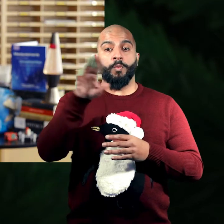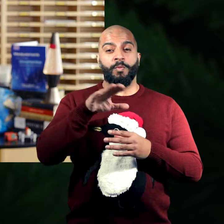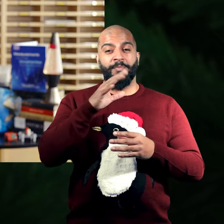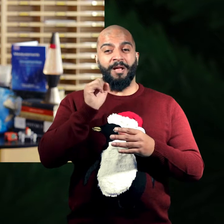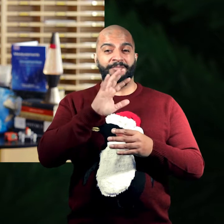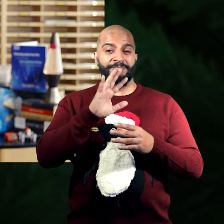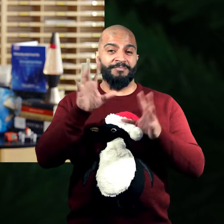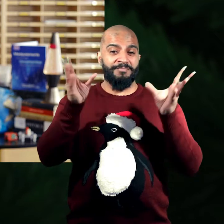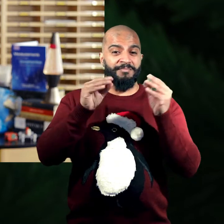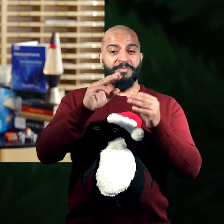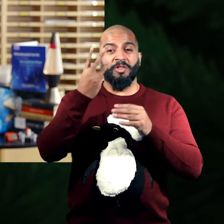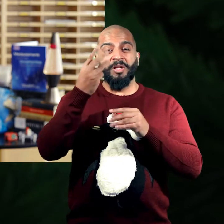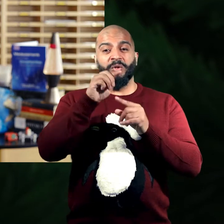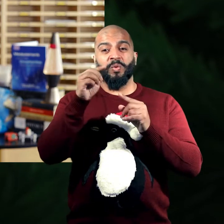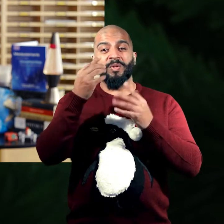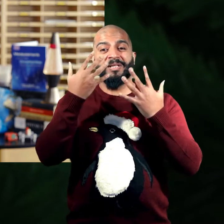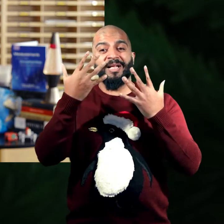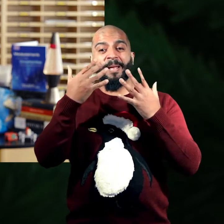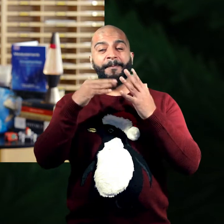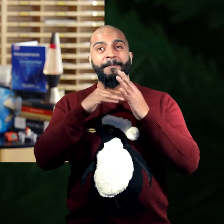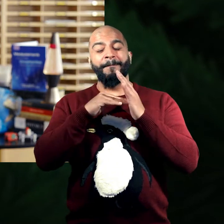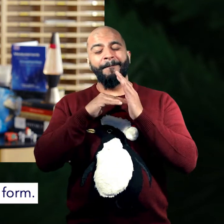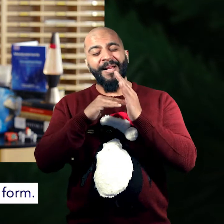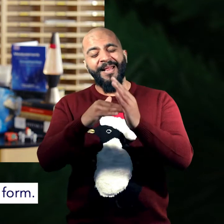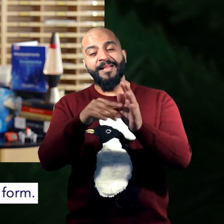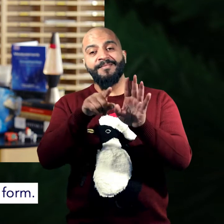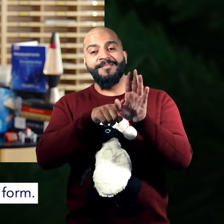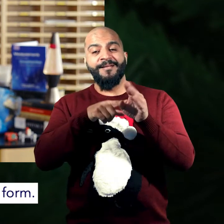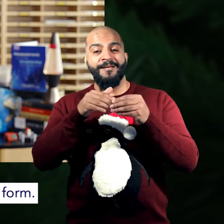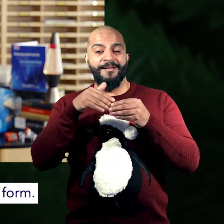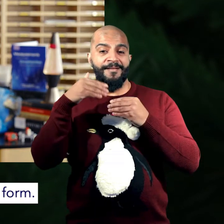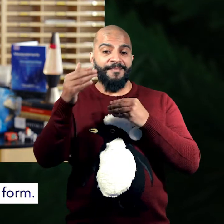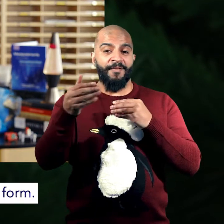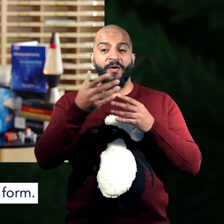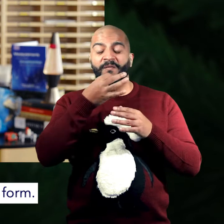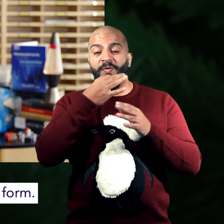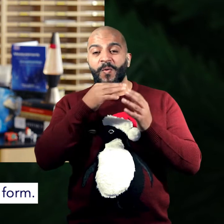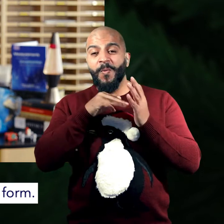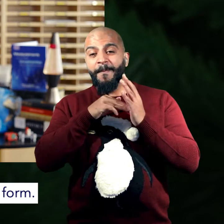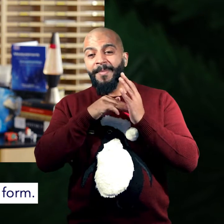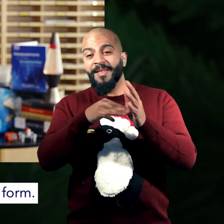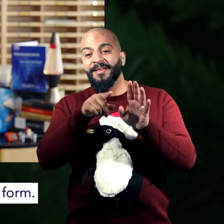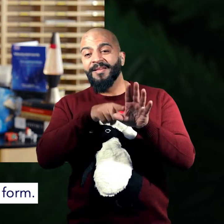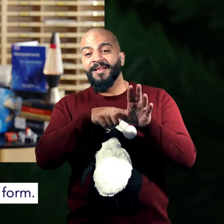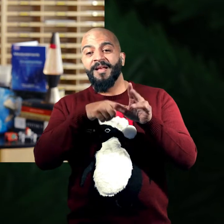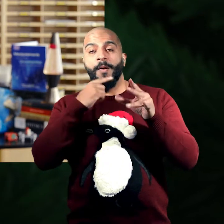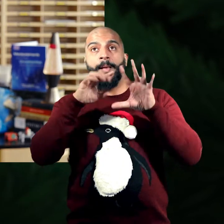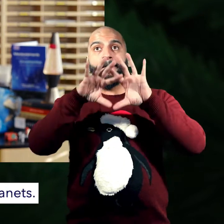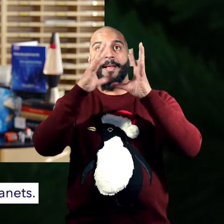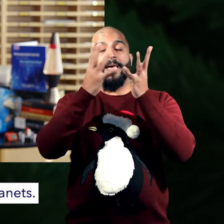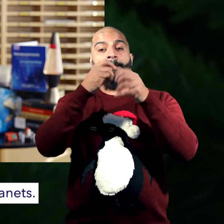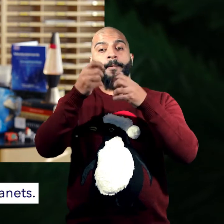lasts for somewhere between about 3 and 10 million years, but it can take a few million years for a planet to